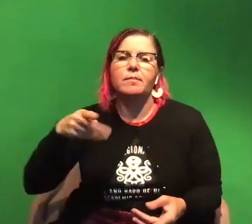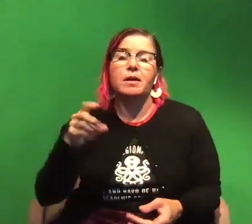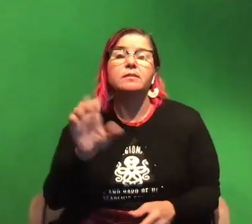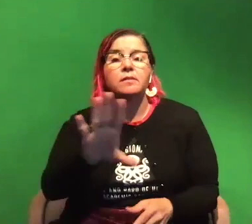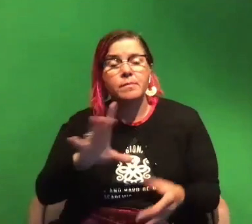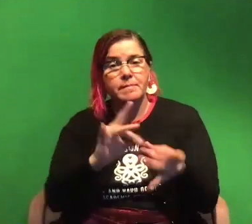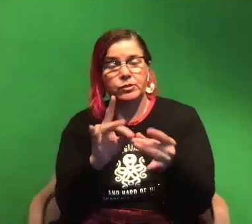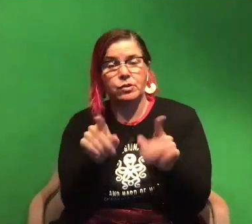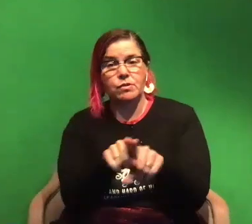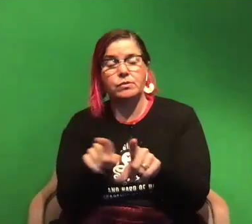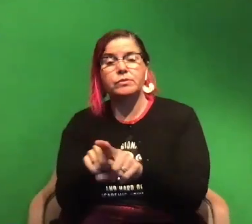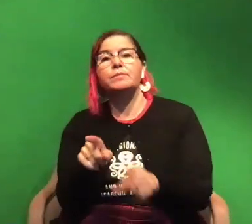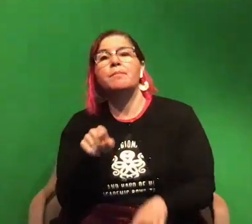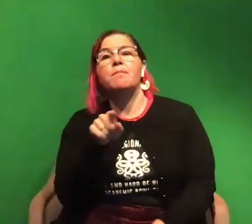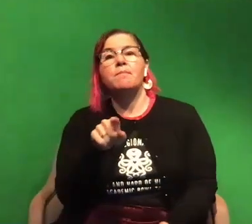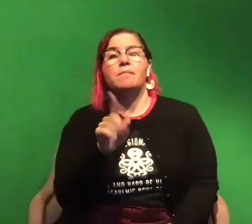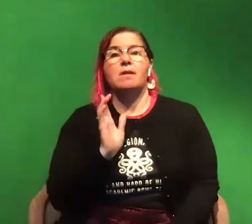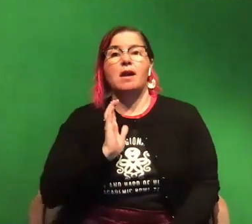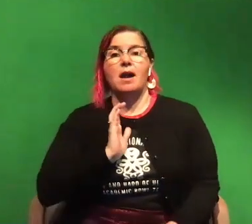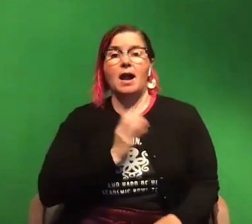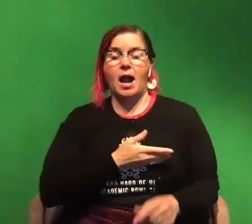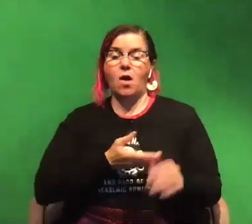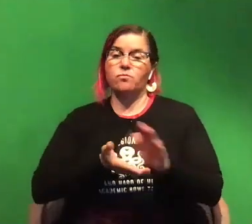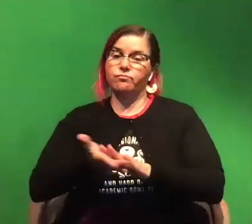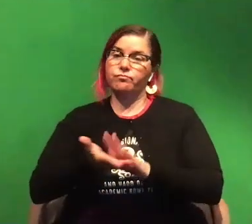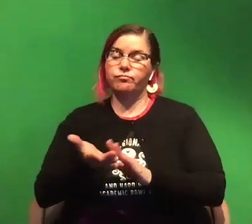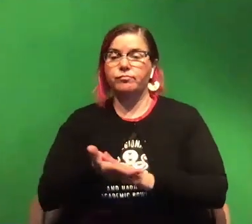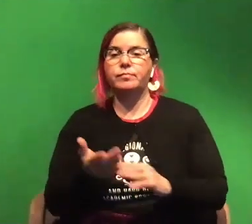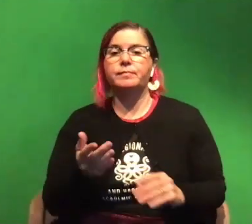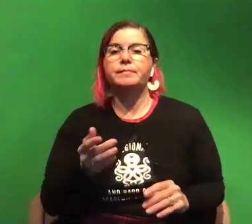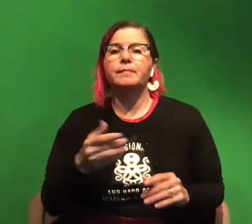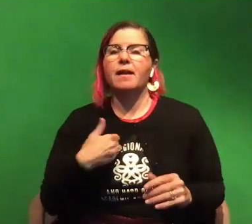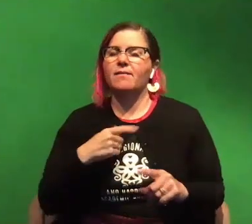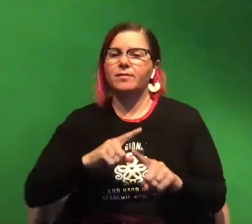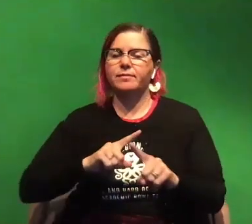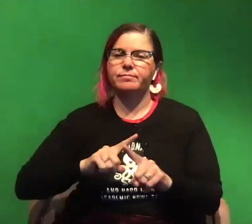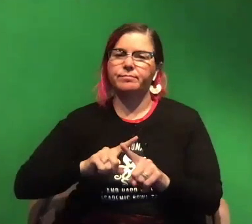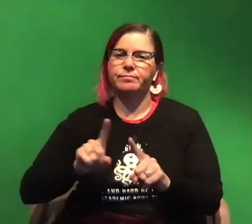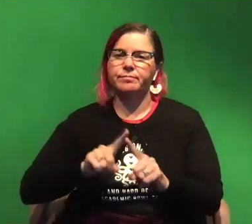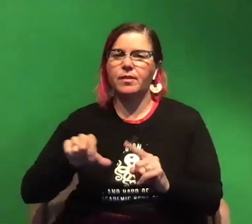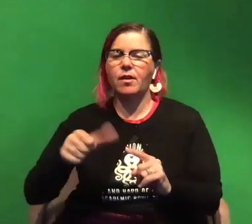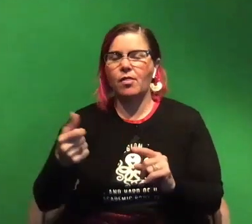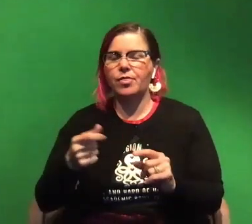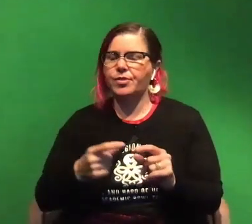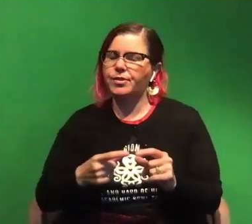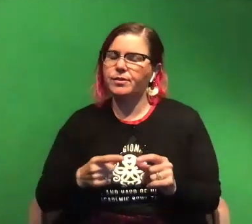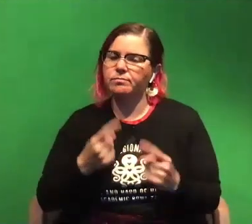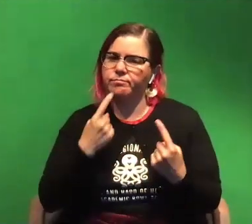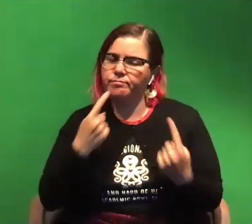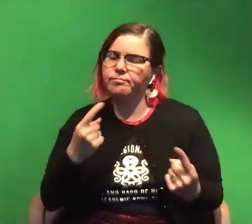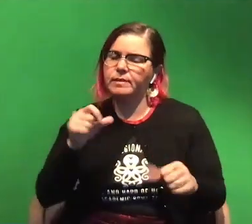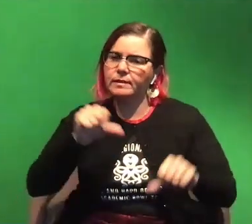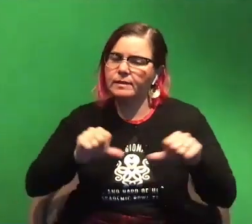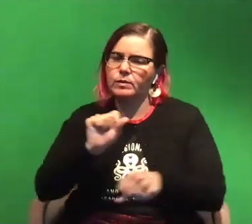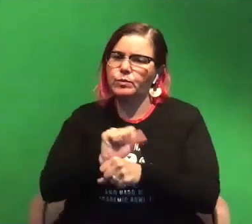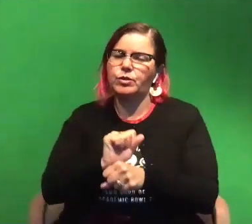in addition to our culture operations, there are a number of very renowned scientists that also work and do